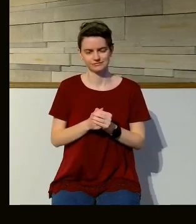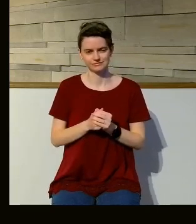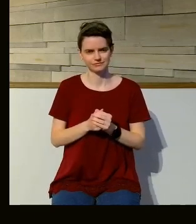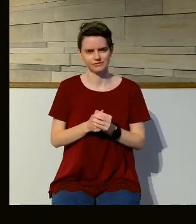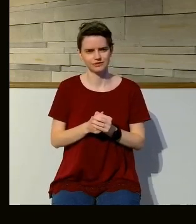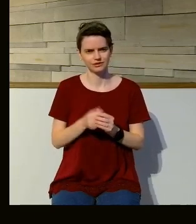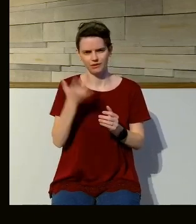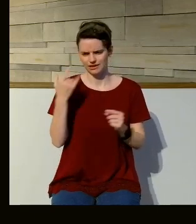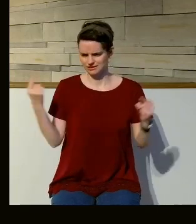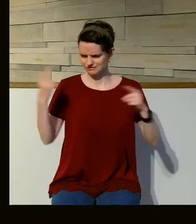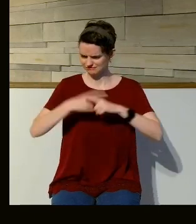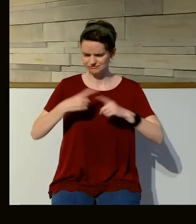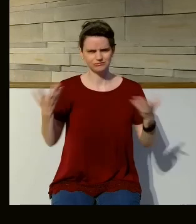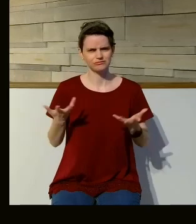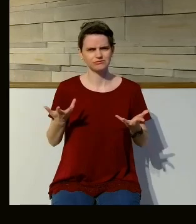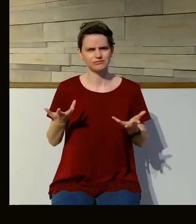Why is this a conundrum?